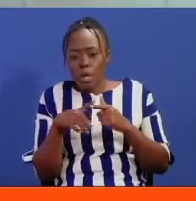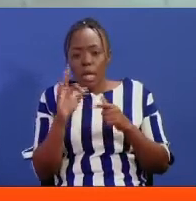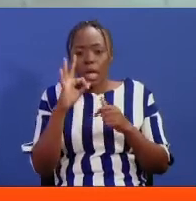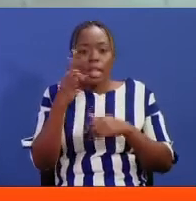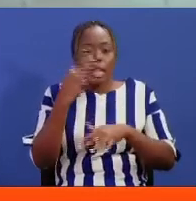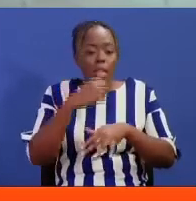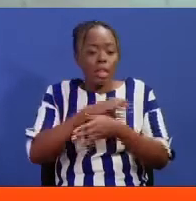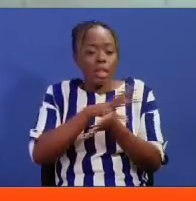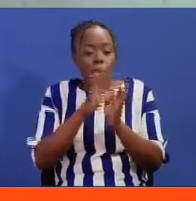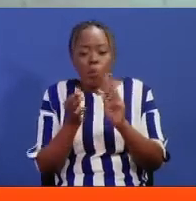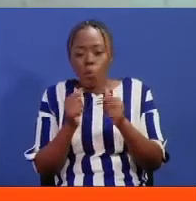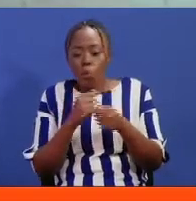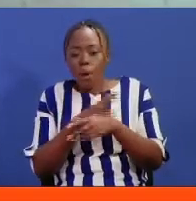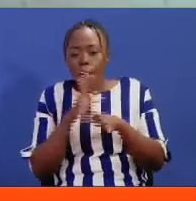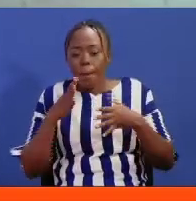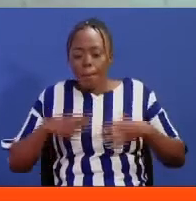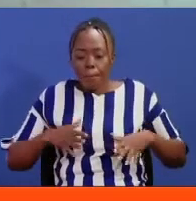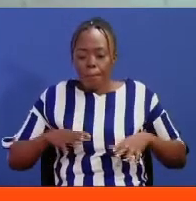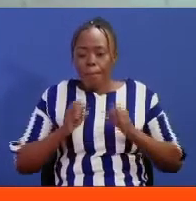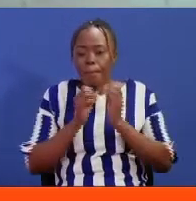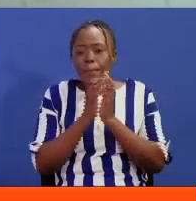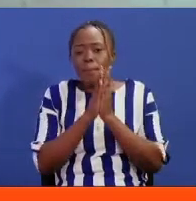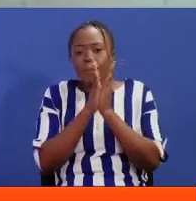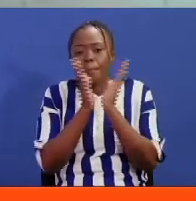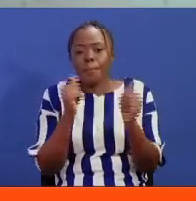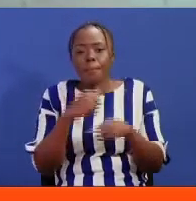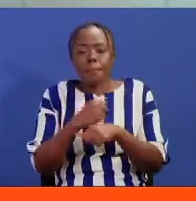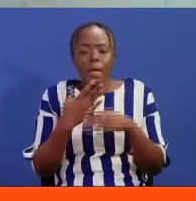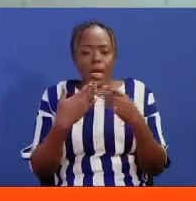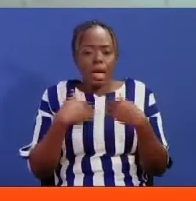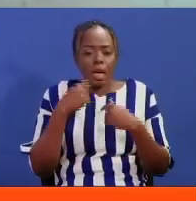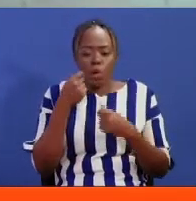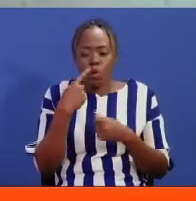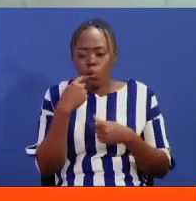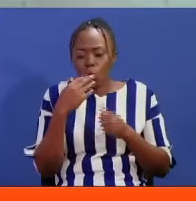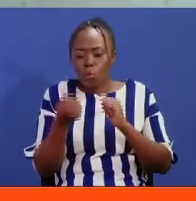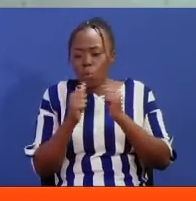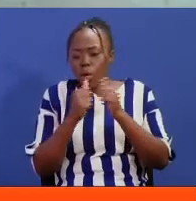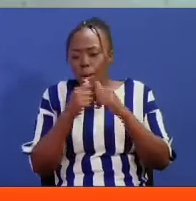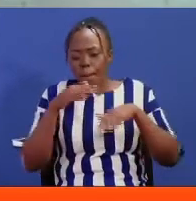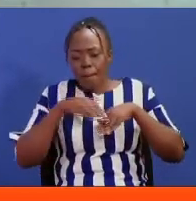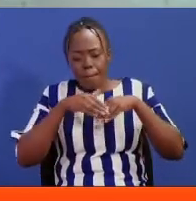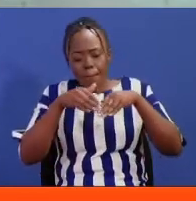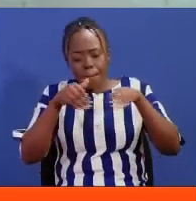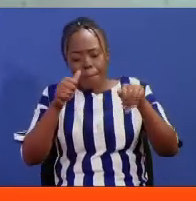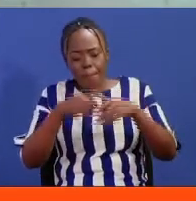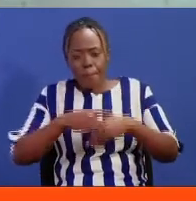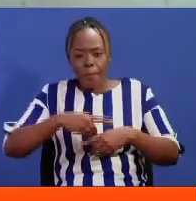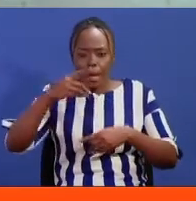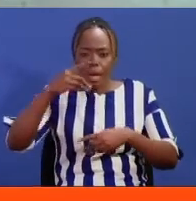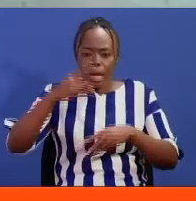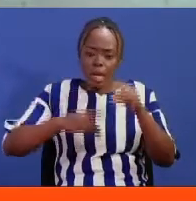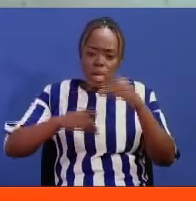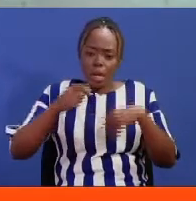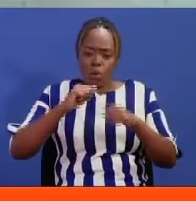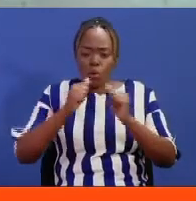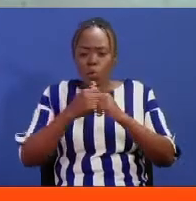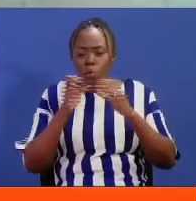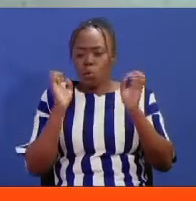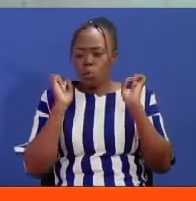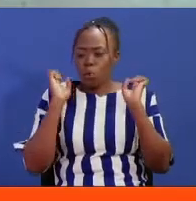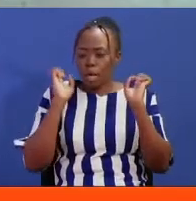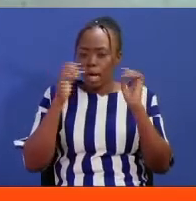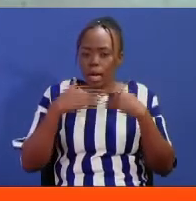wave has made people more active to get vaccinated, which has pushed up the demand. The inoculation exercise